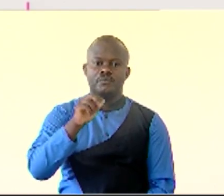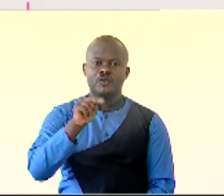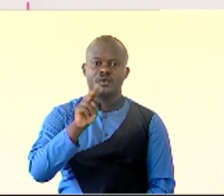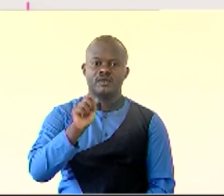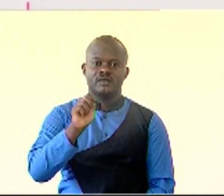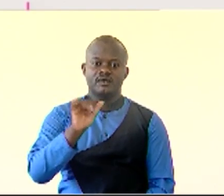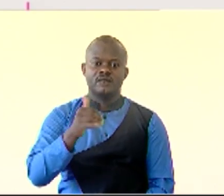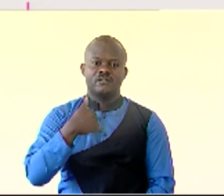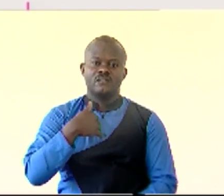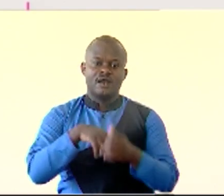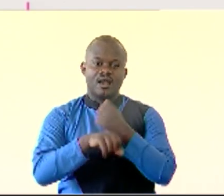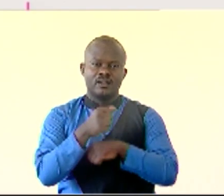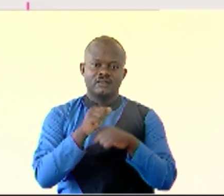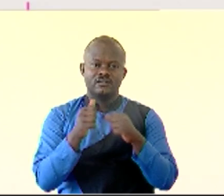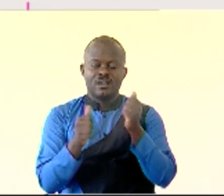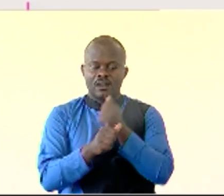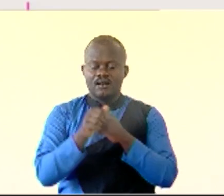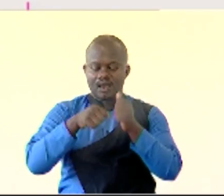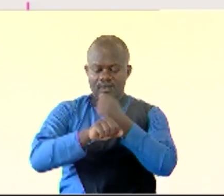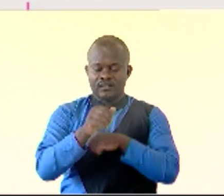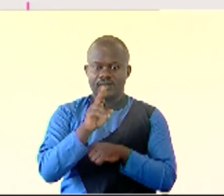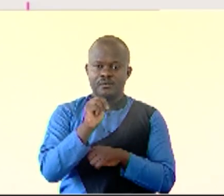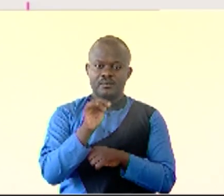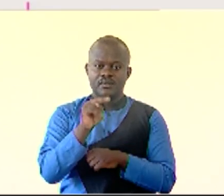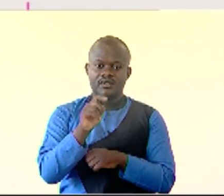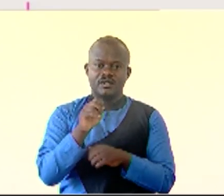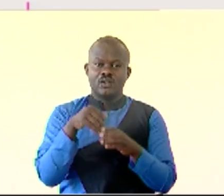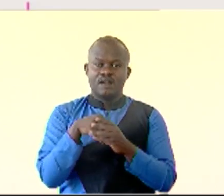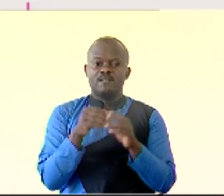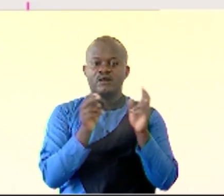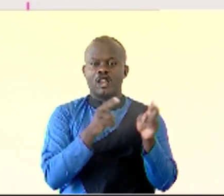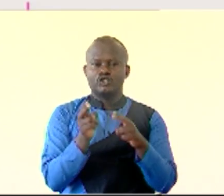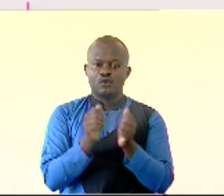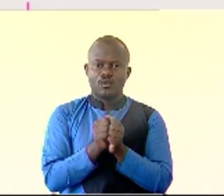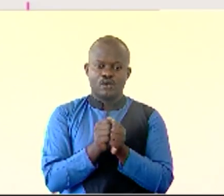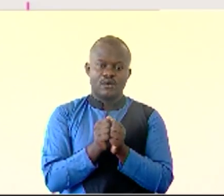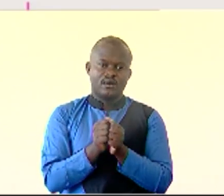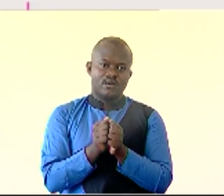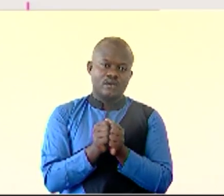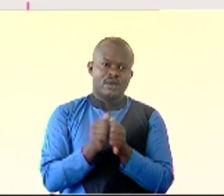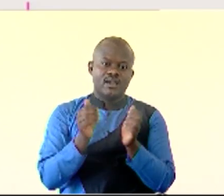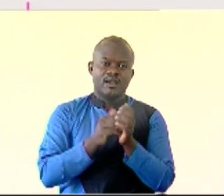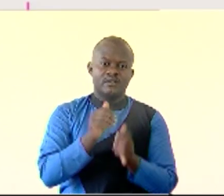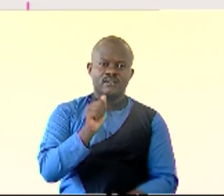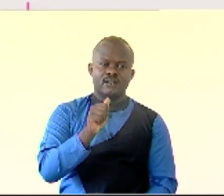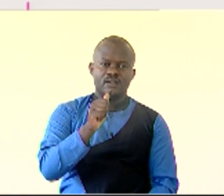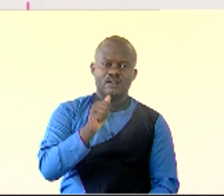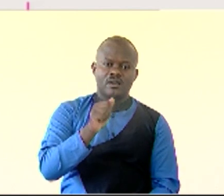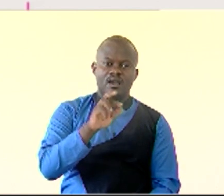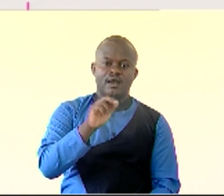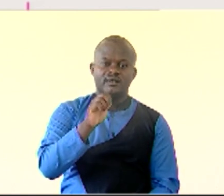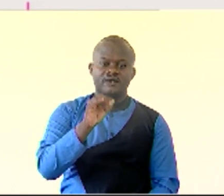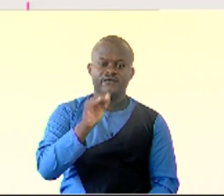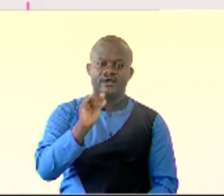have active immunity. Under active immunity, we have natural and artificial. Under passive, we